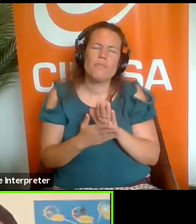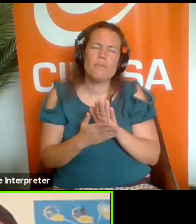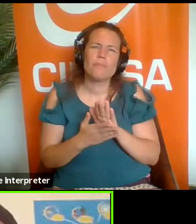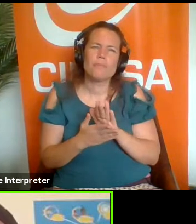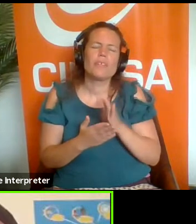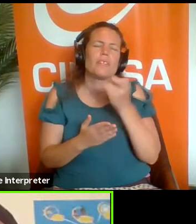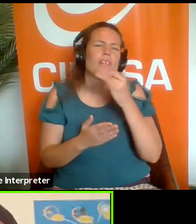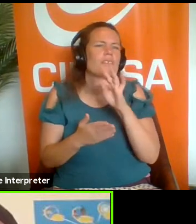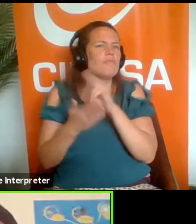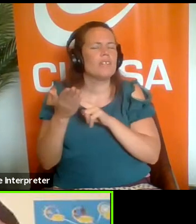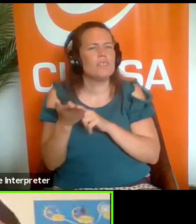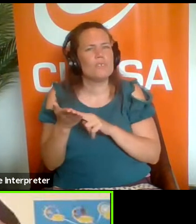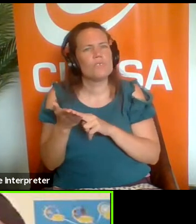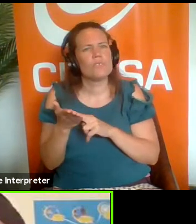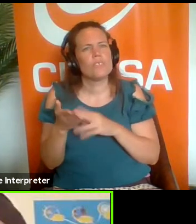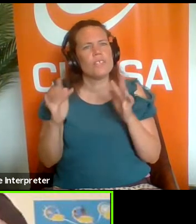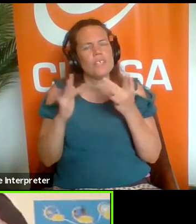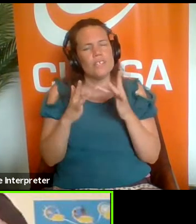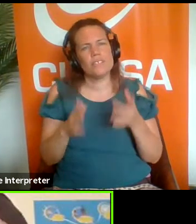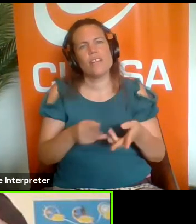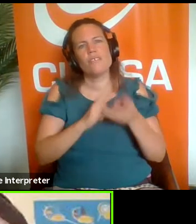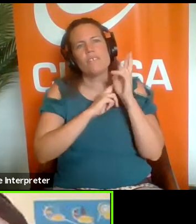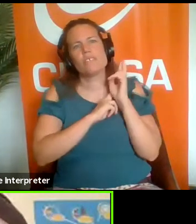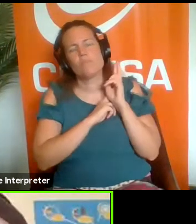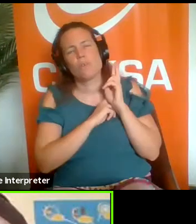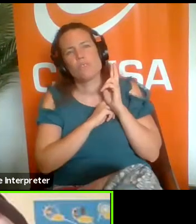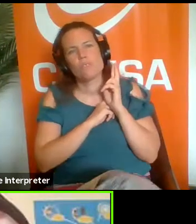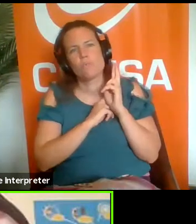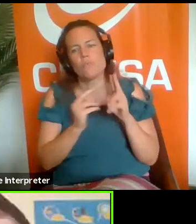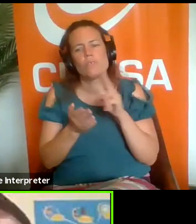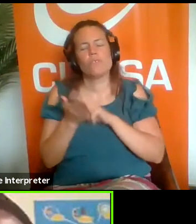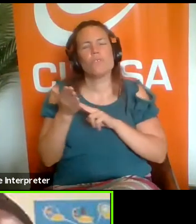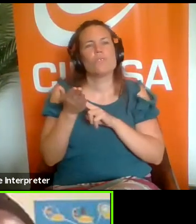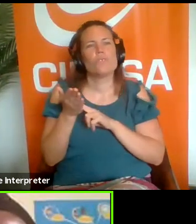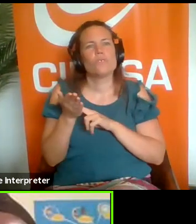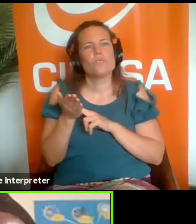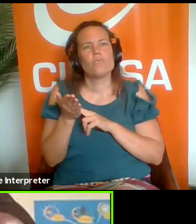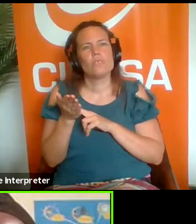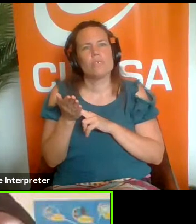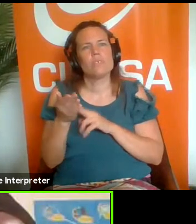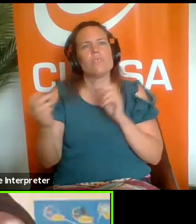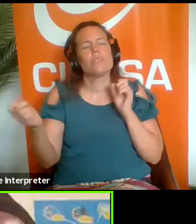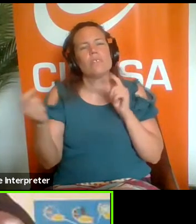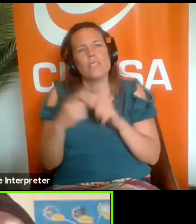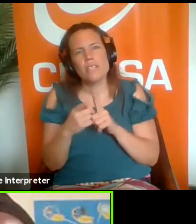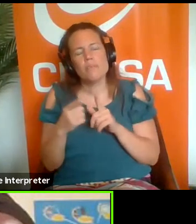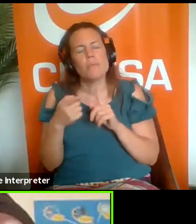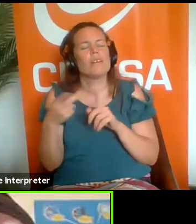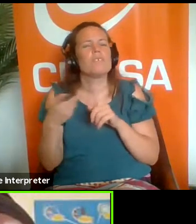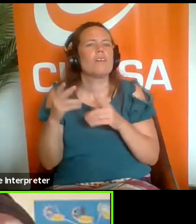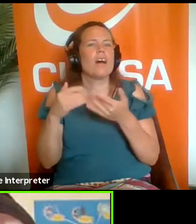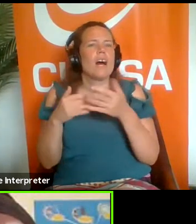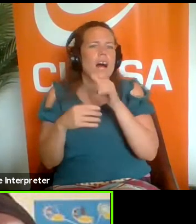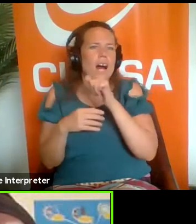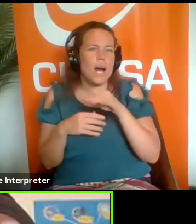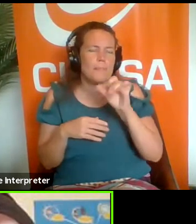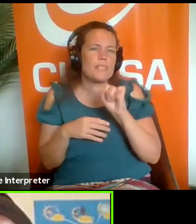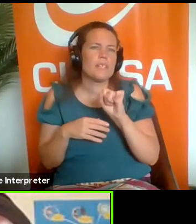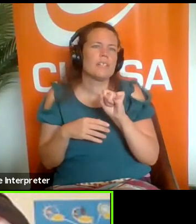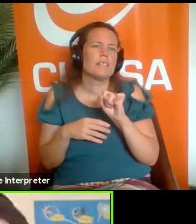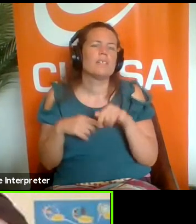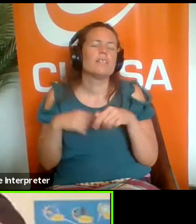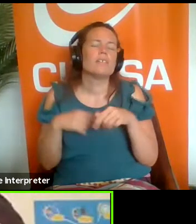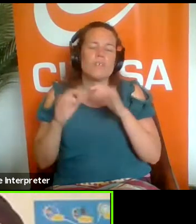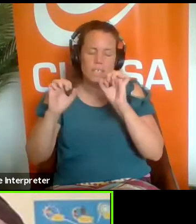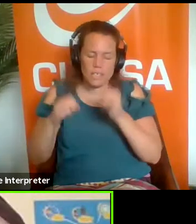use of the internet, be it through emailing calls, different apps that we're using, we should be able to affect a